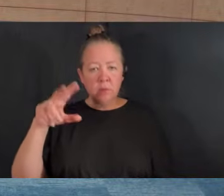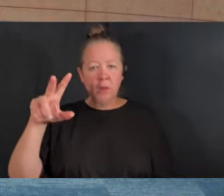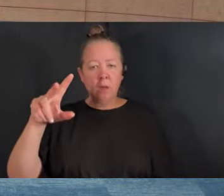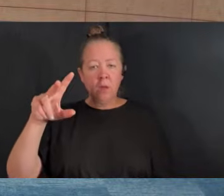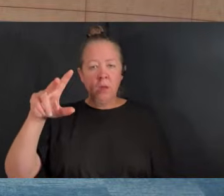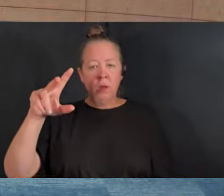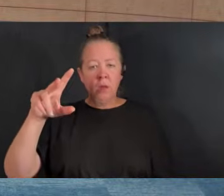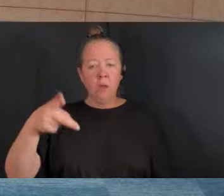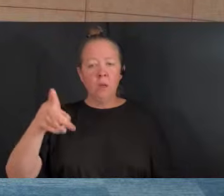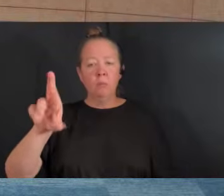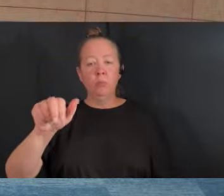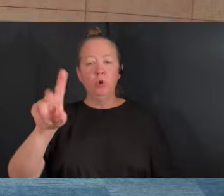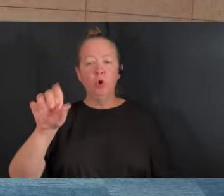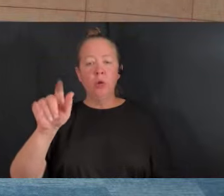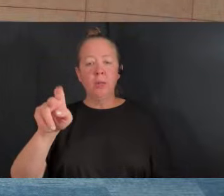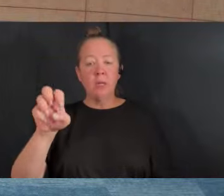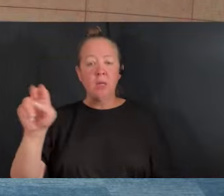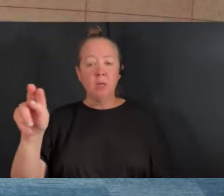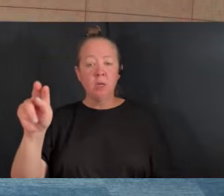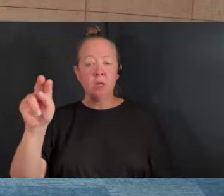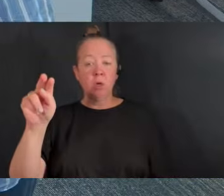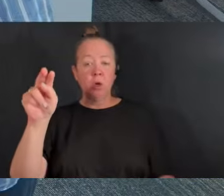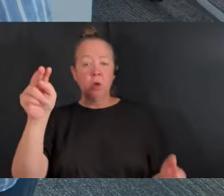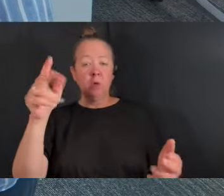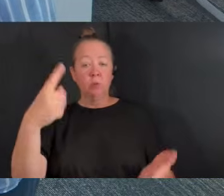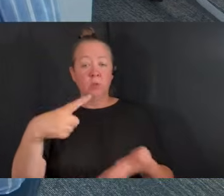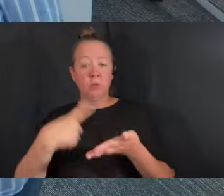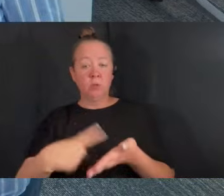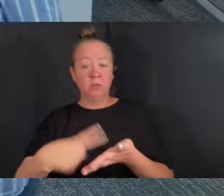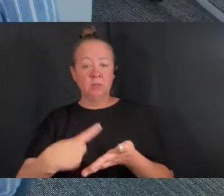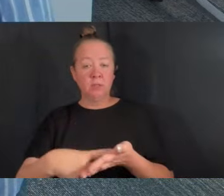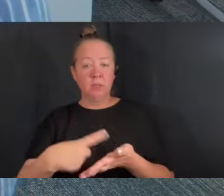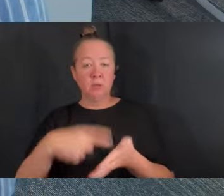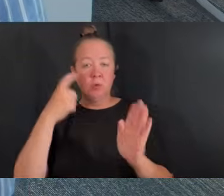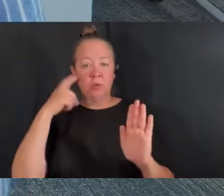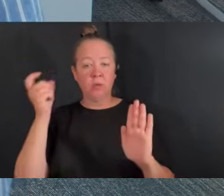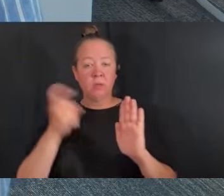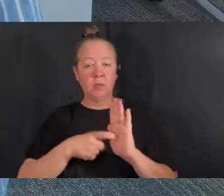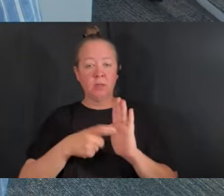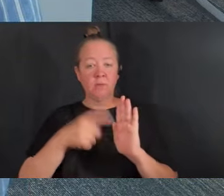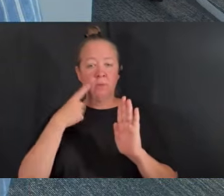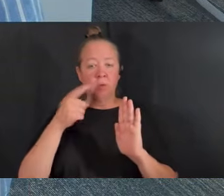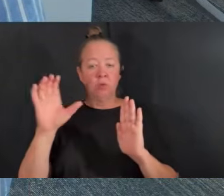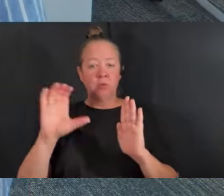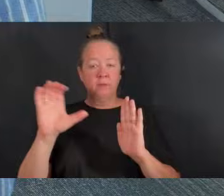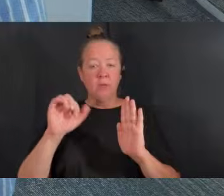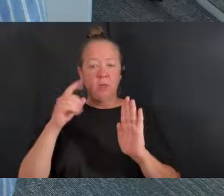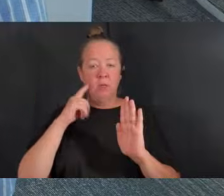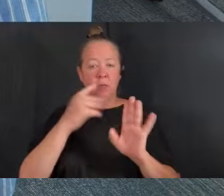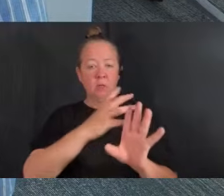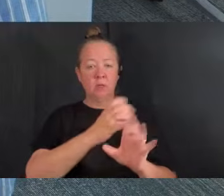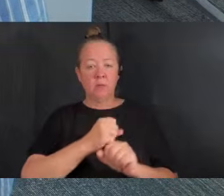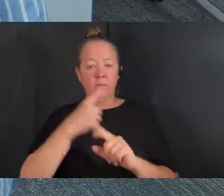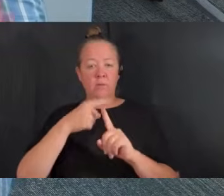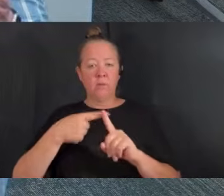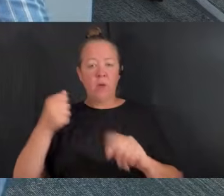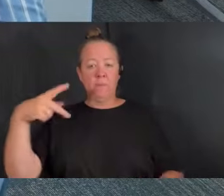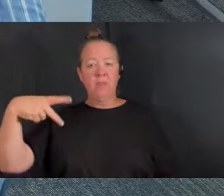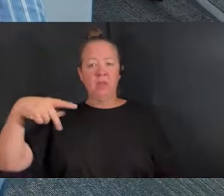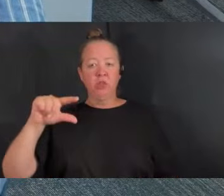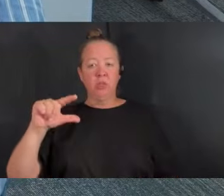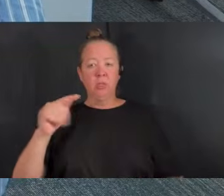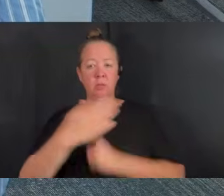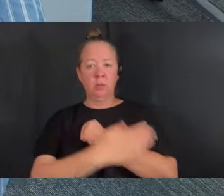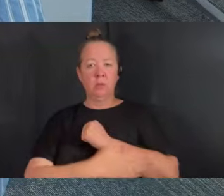from Prince George's County? I do want to do that. Hi, I'm Susan Pruden. I'm in Ward 2. And I'm here tonight because